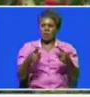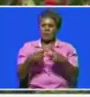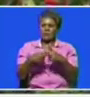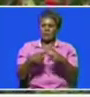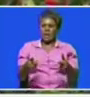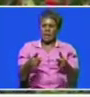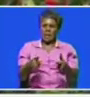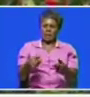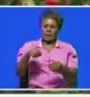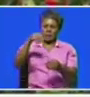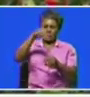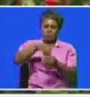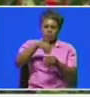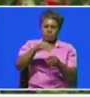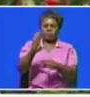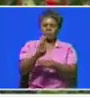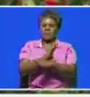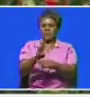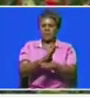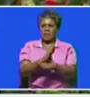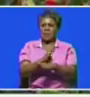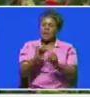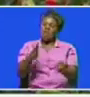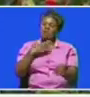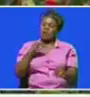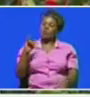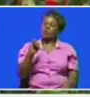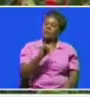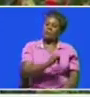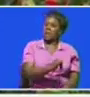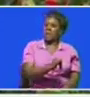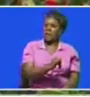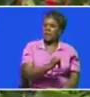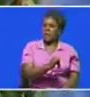engaging in house business sooner if they are to retain their title, honorable.